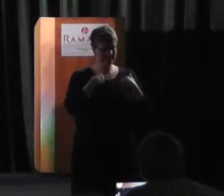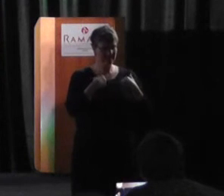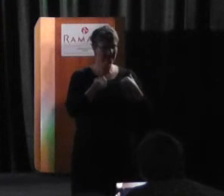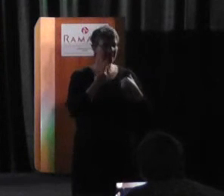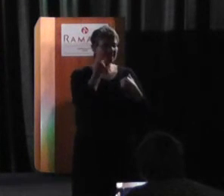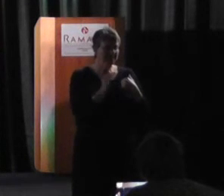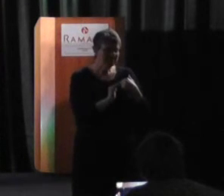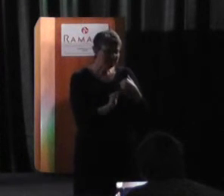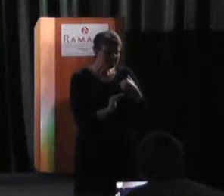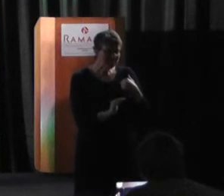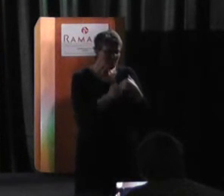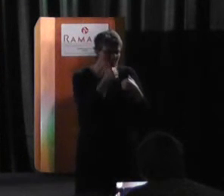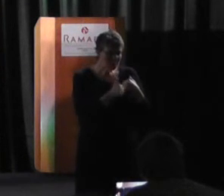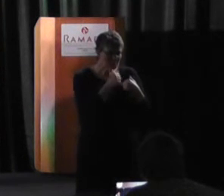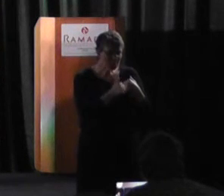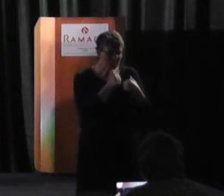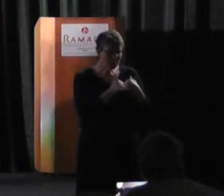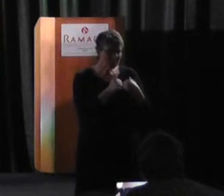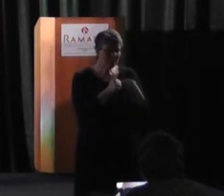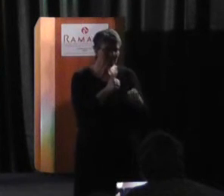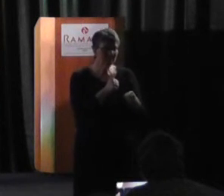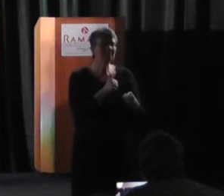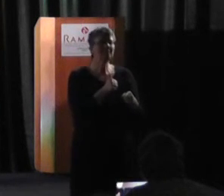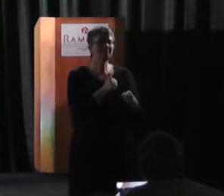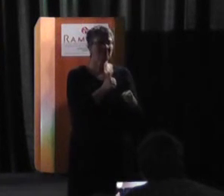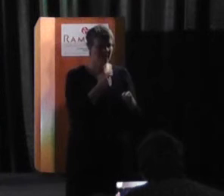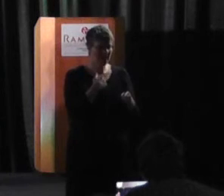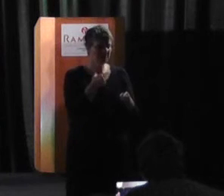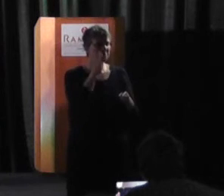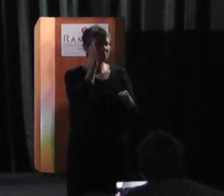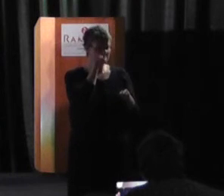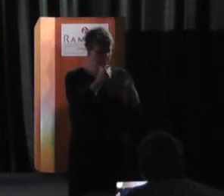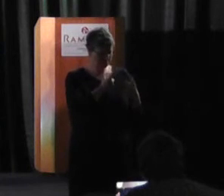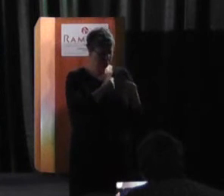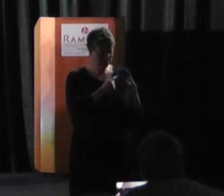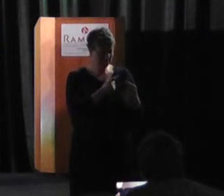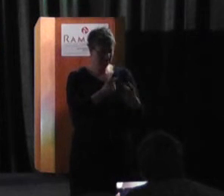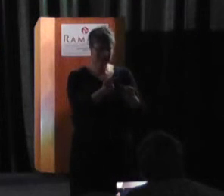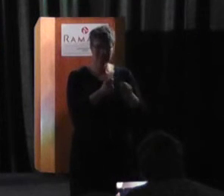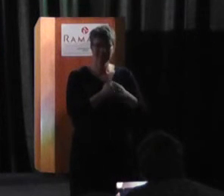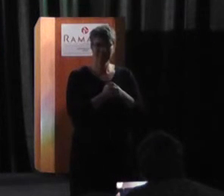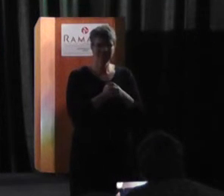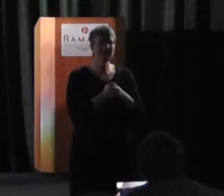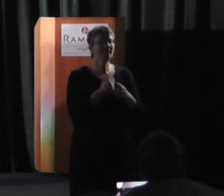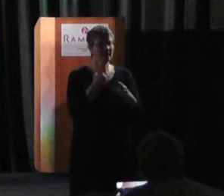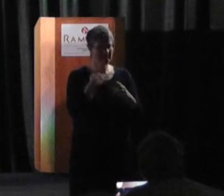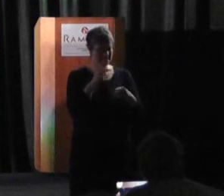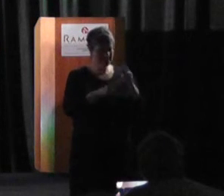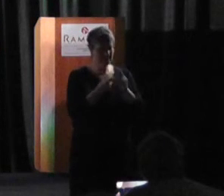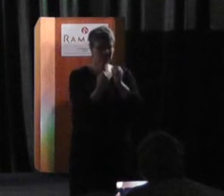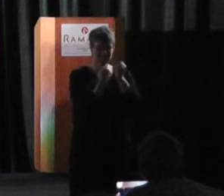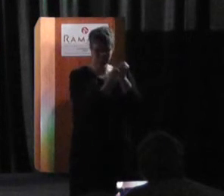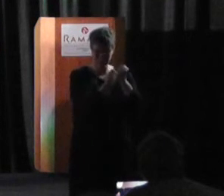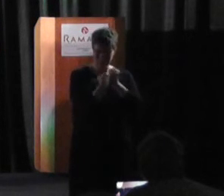that I was determined learner. I was driven, but I had people in my corner